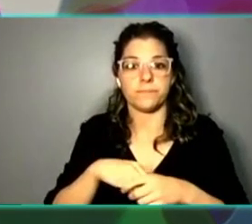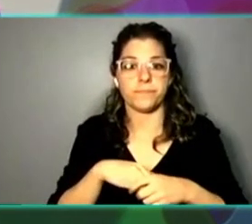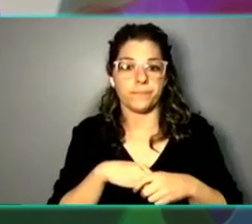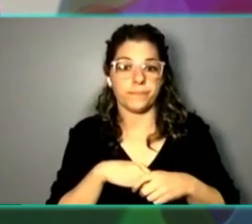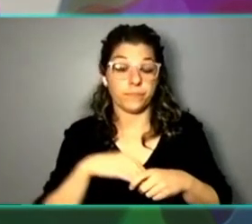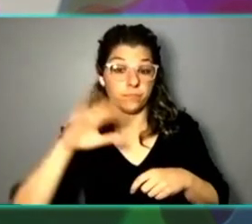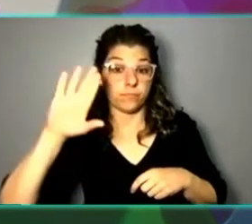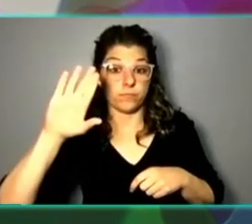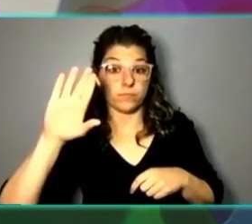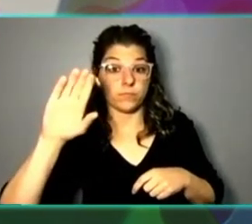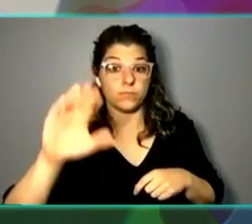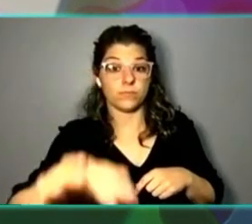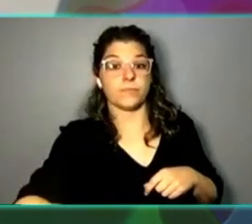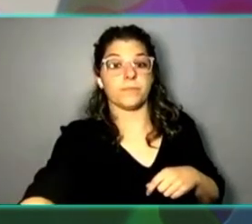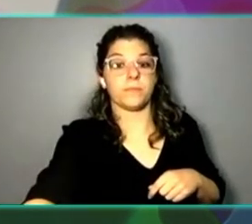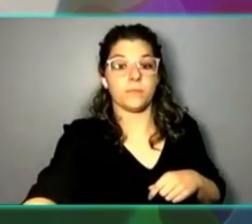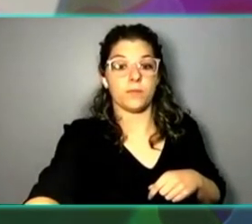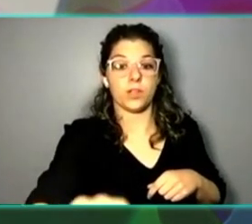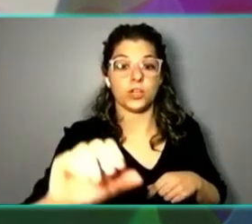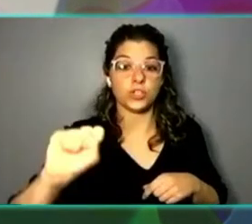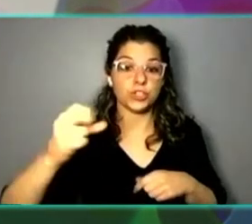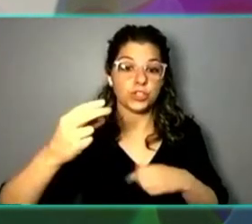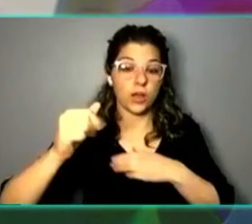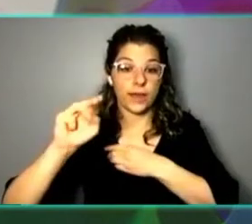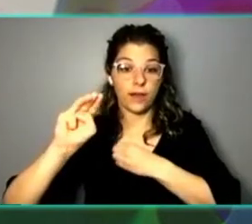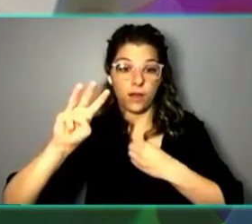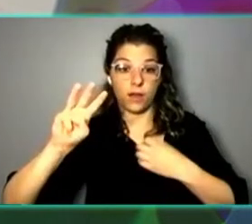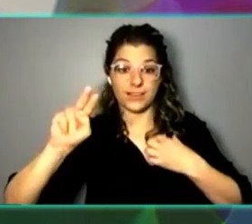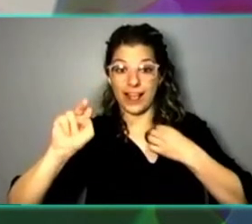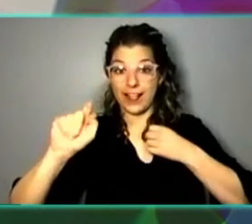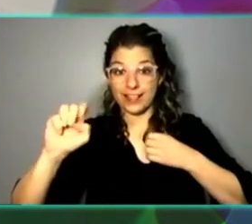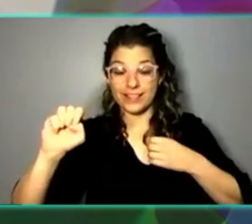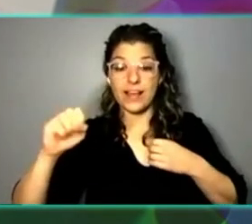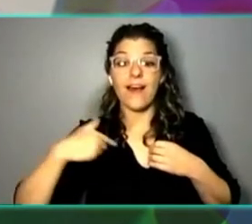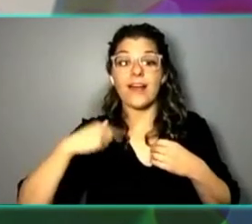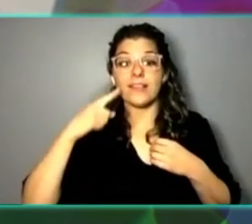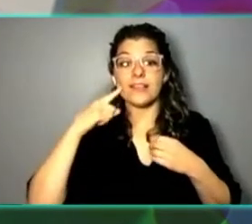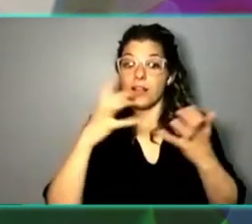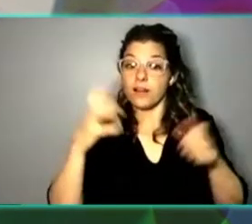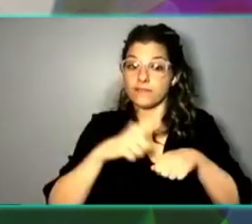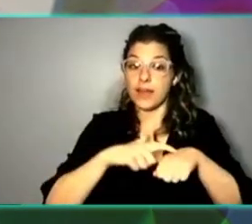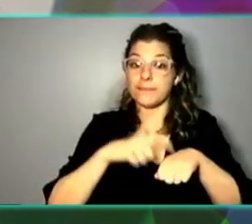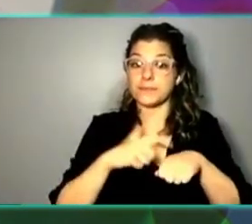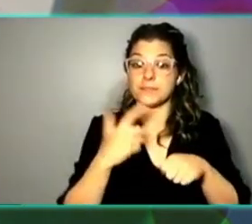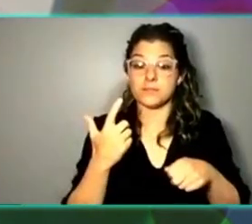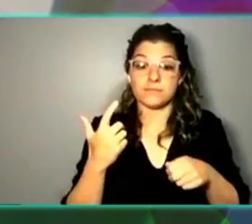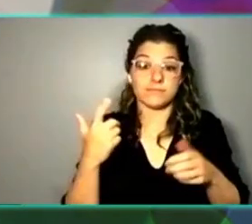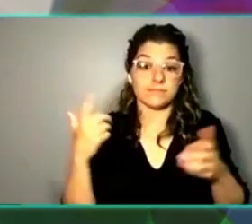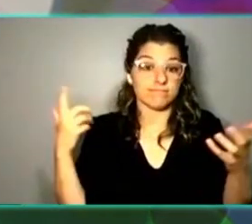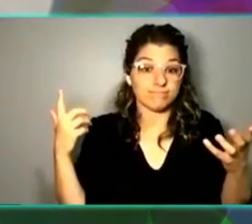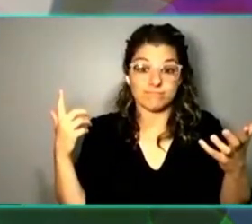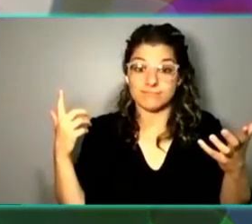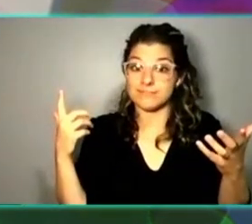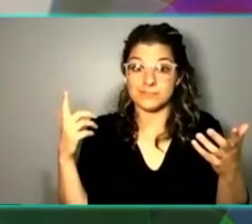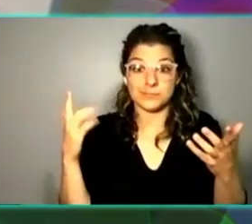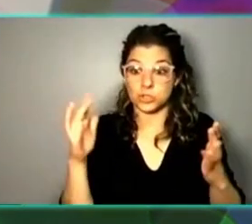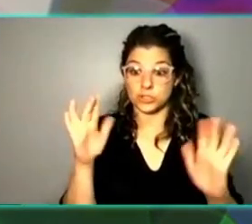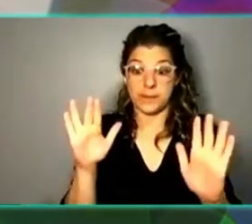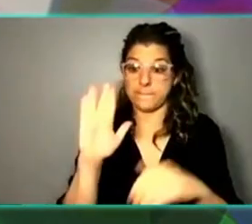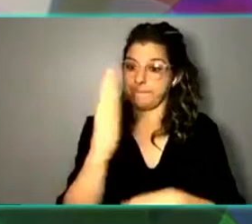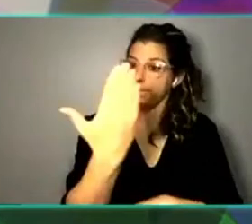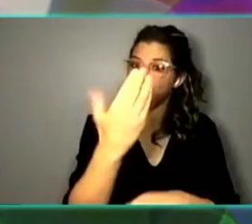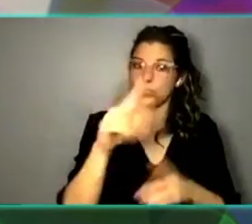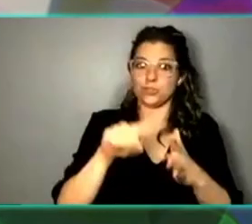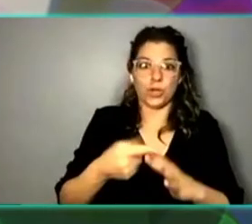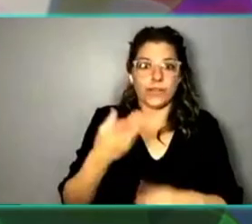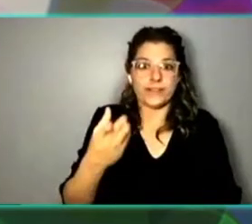I'll jump right out here and start. I think a lot of times it takes, you know, looking in the mirror. You know what I